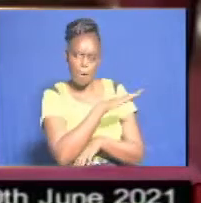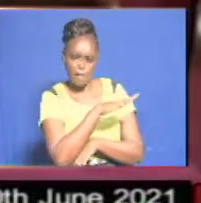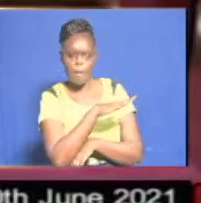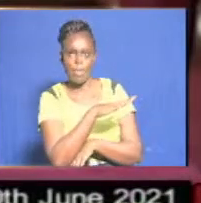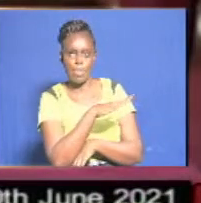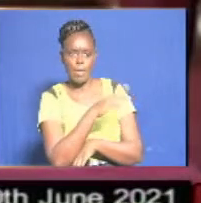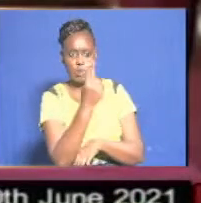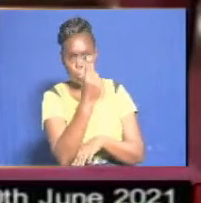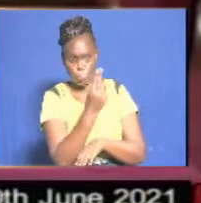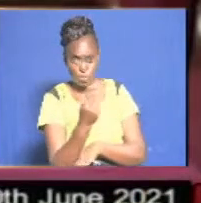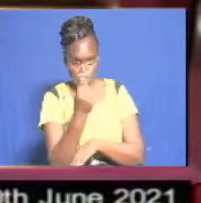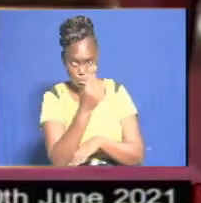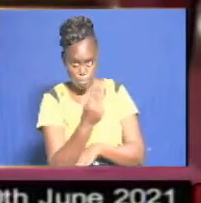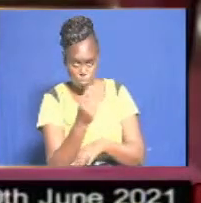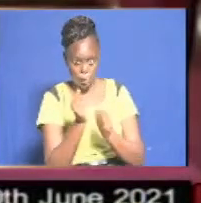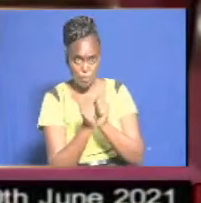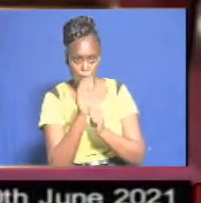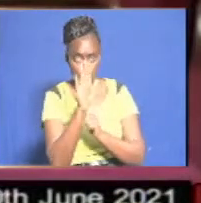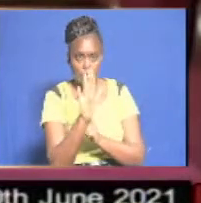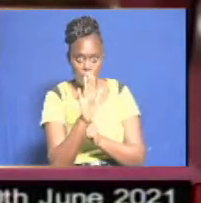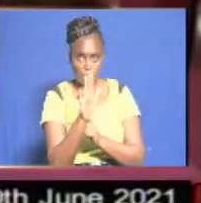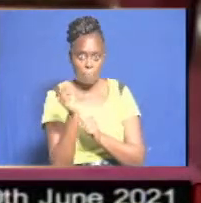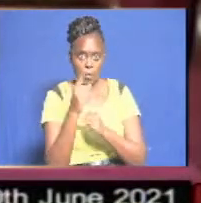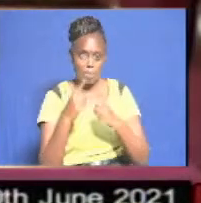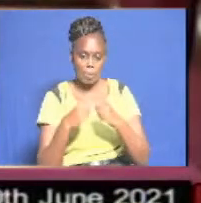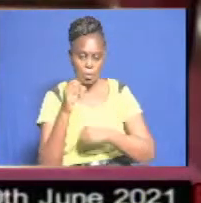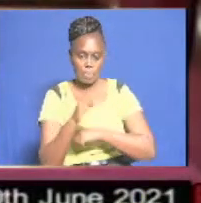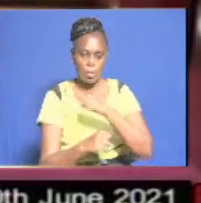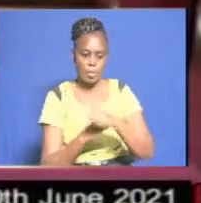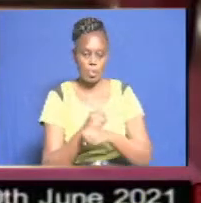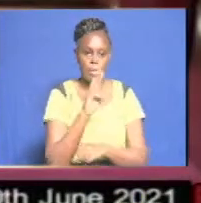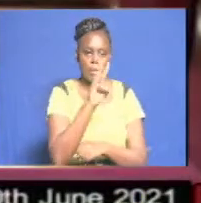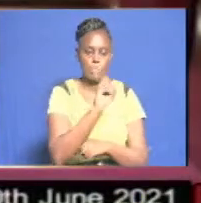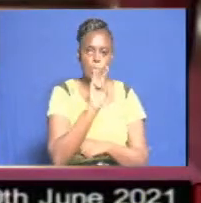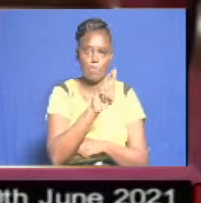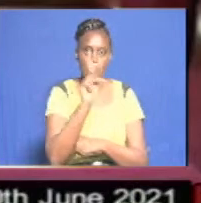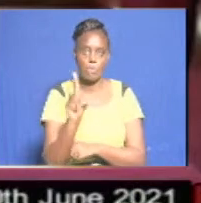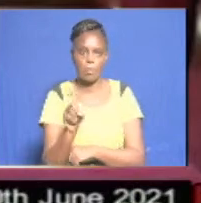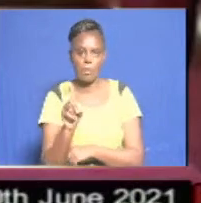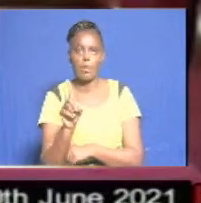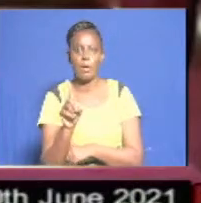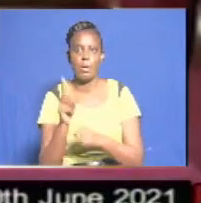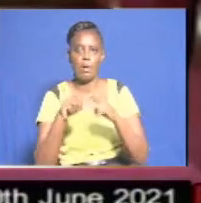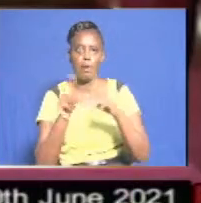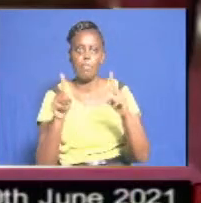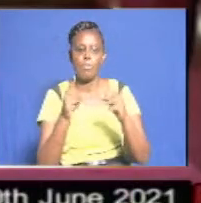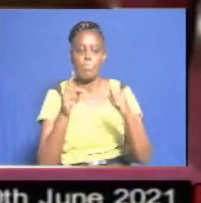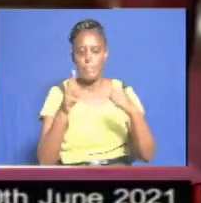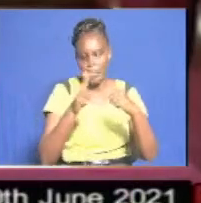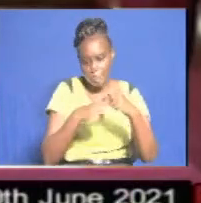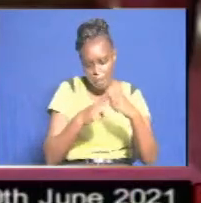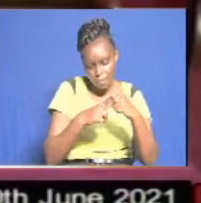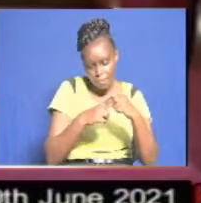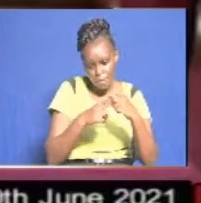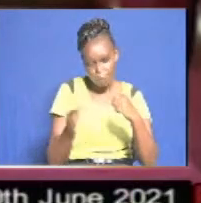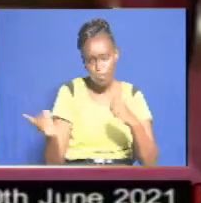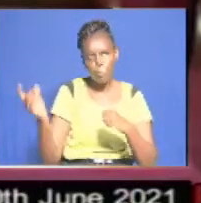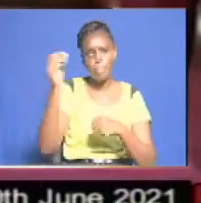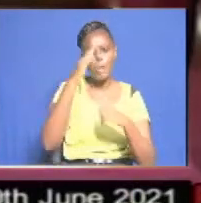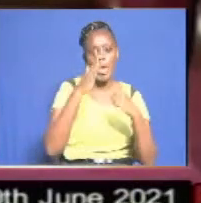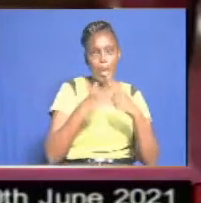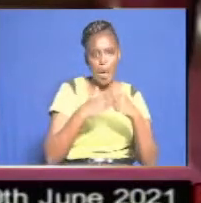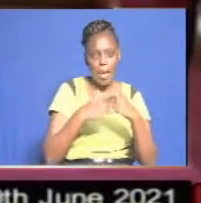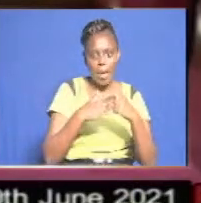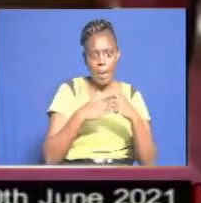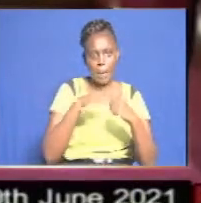of Tuesday, 15th of June 2021, that is the session beginning from 7 to 9:30 p.m.,